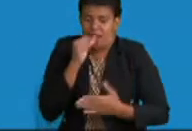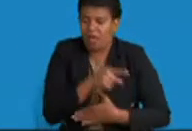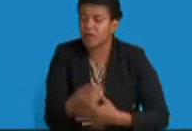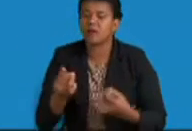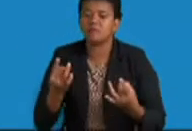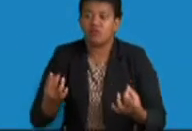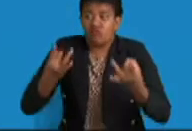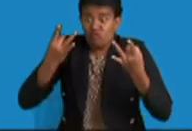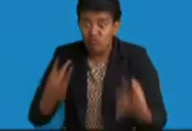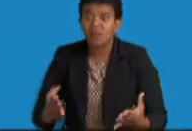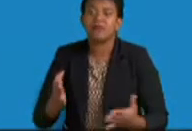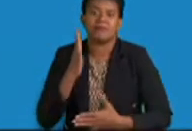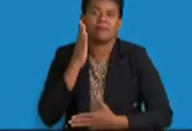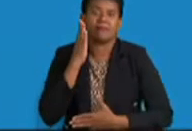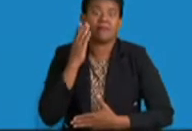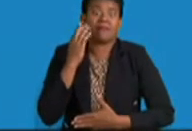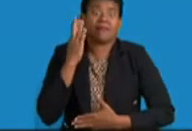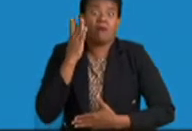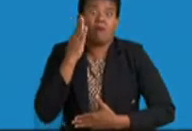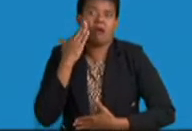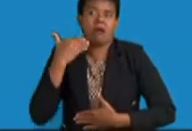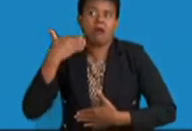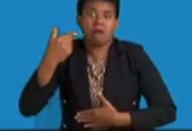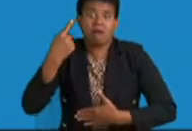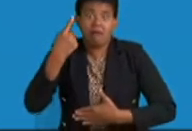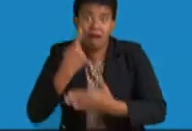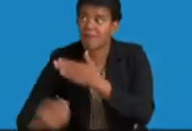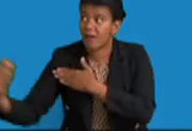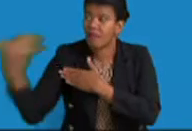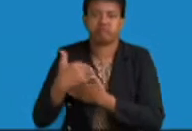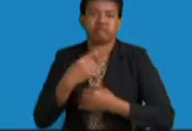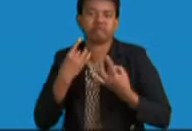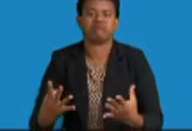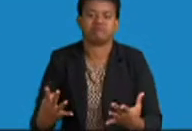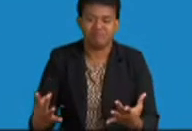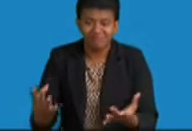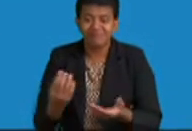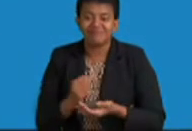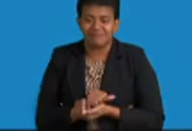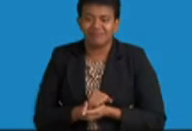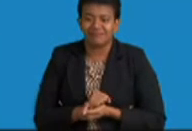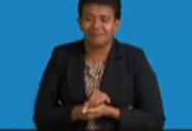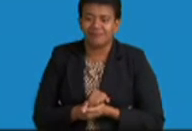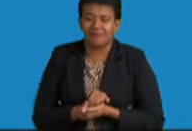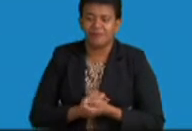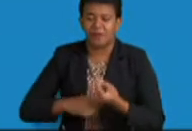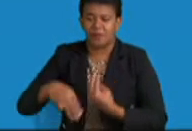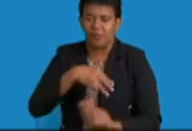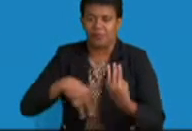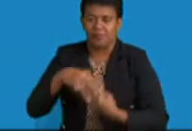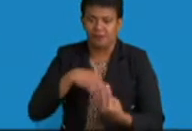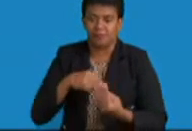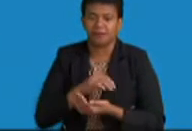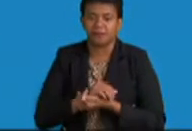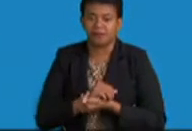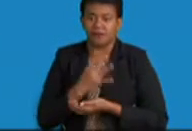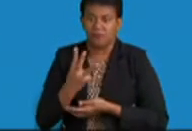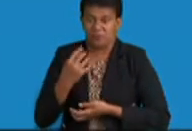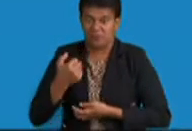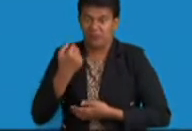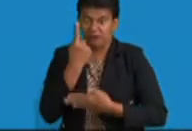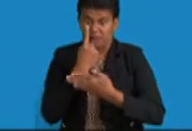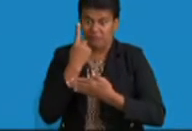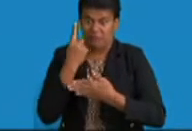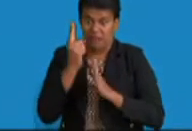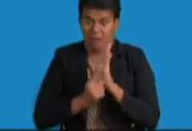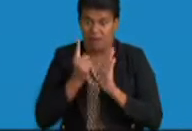disasters. Madam Speaker, for 4 to 6 hours after the tropical cyclone Winston struck Fiji,